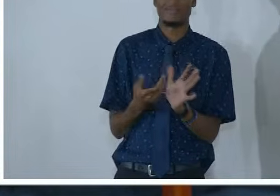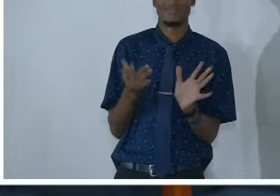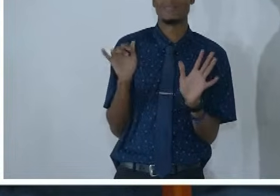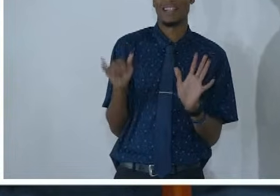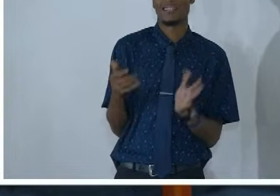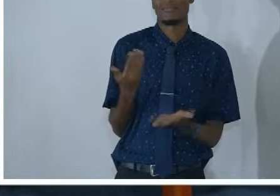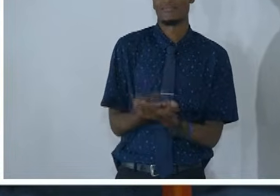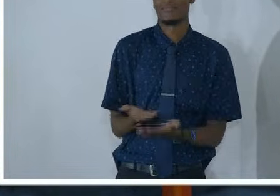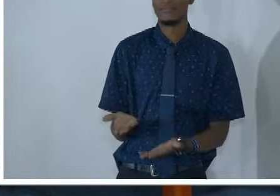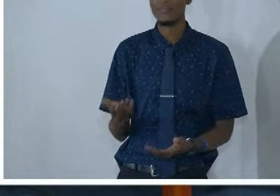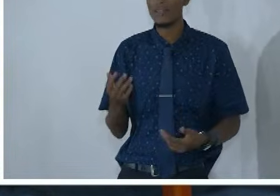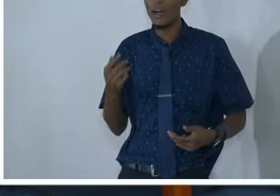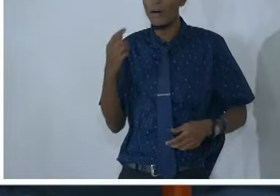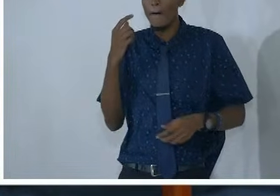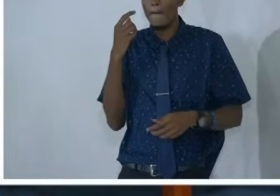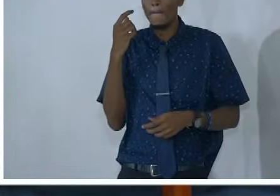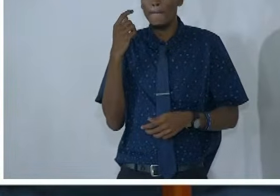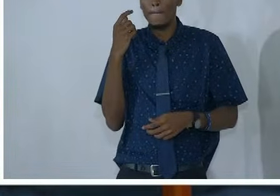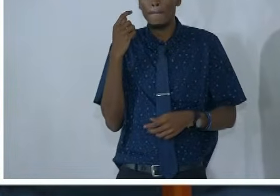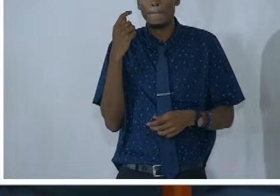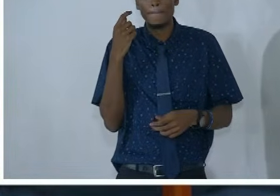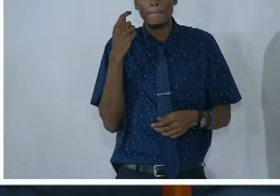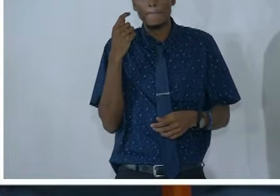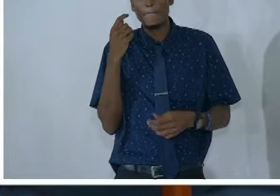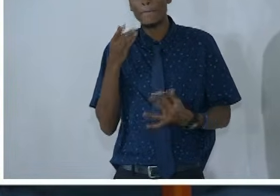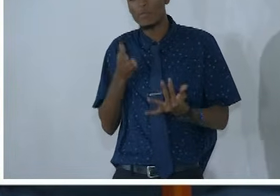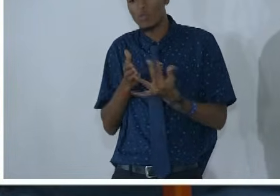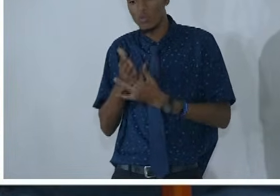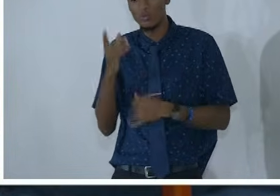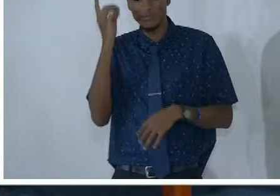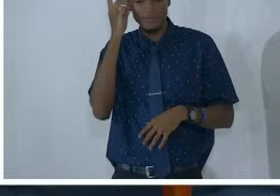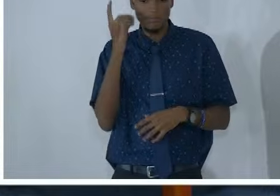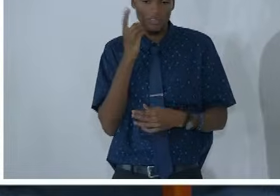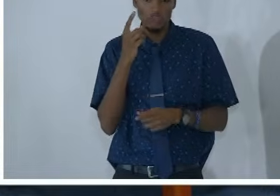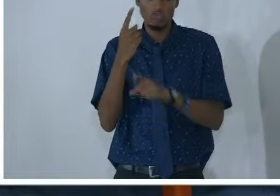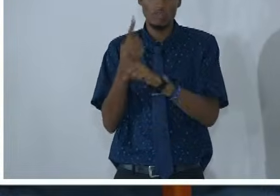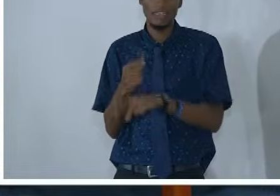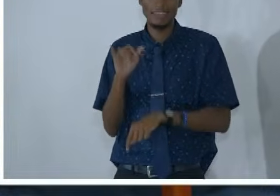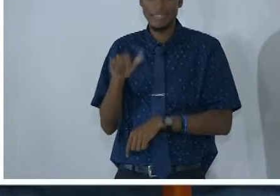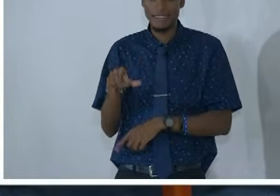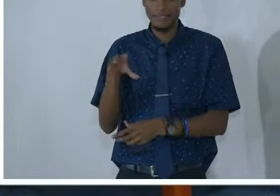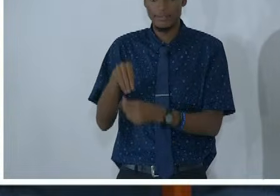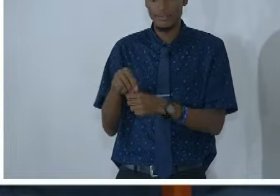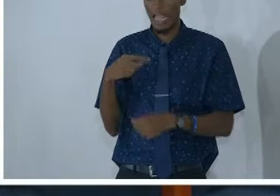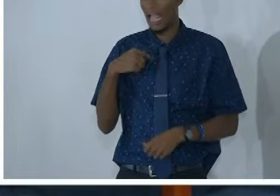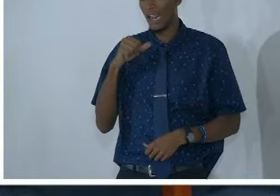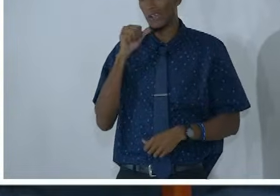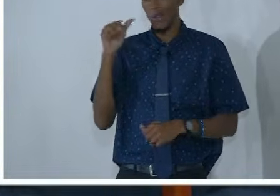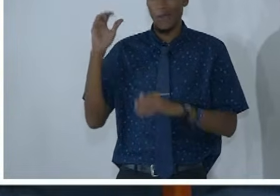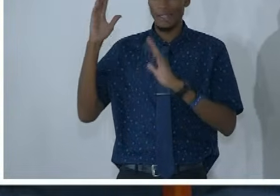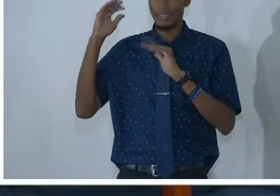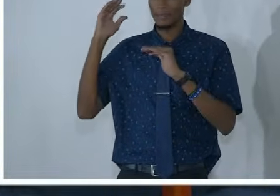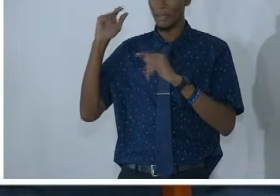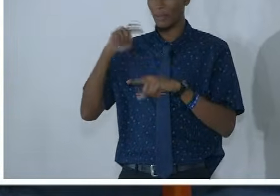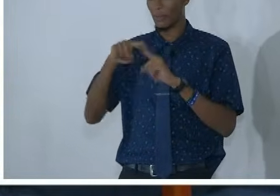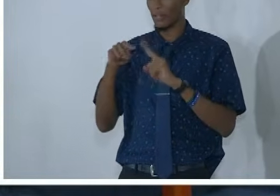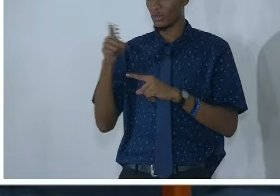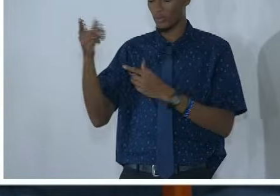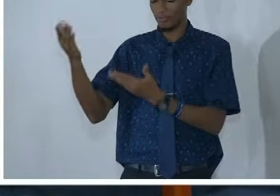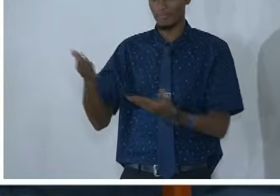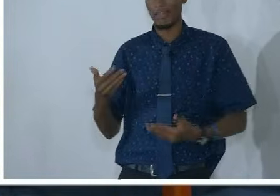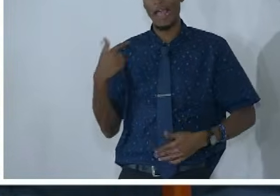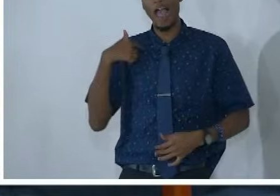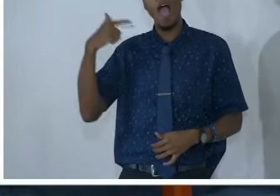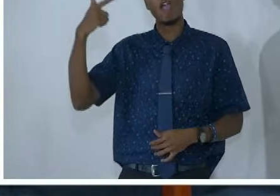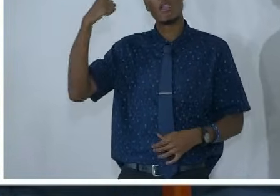imposing a new regulatory regime on domestic mediation took me by surprise. I wasn't expecting it when you brought it here. I thought this would